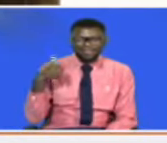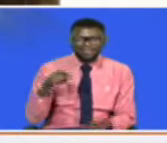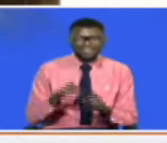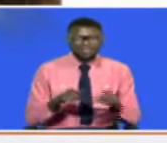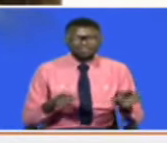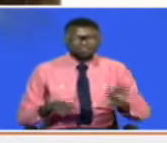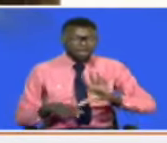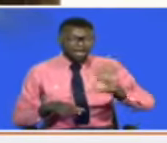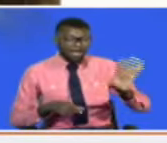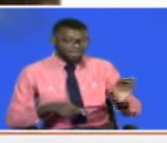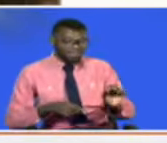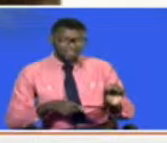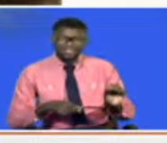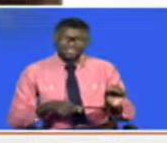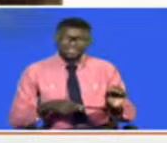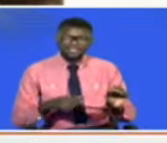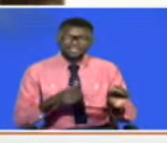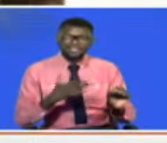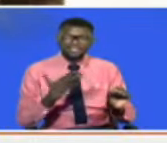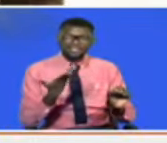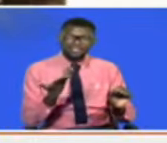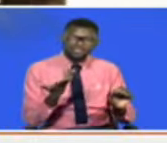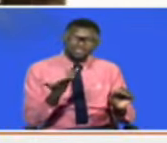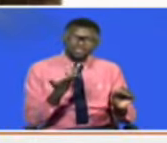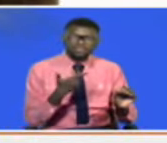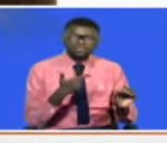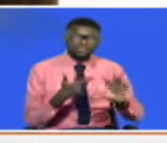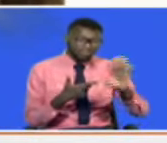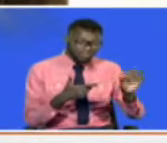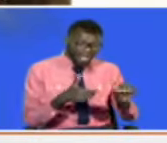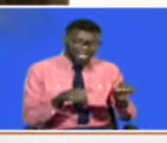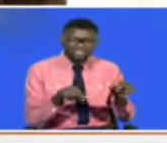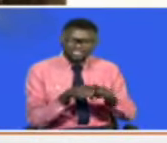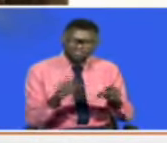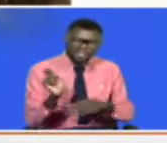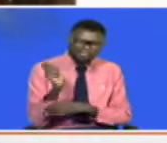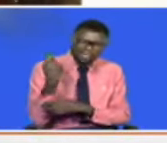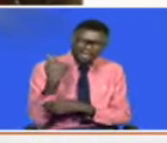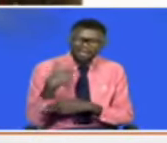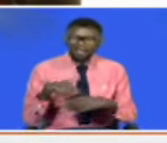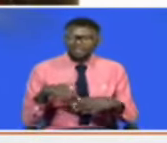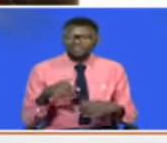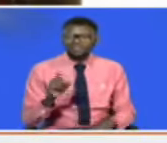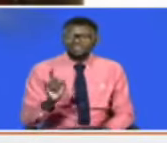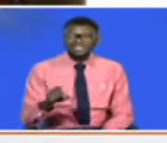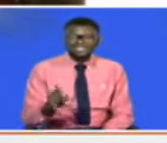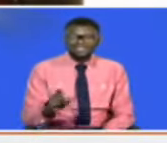African friends and partners on the continent, because Kenya